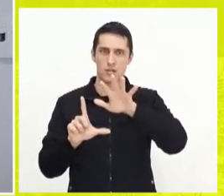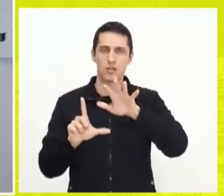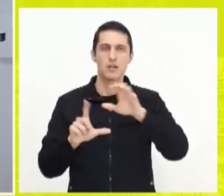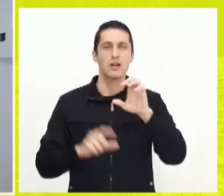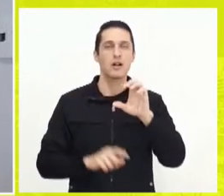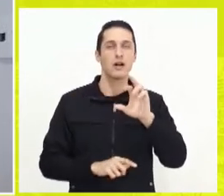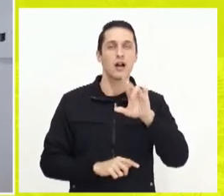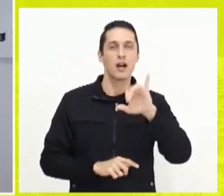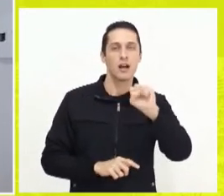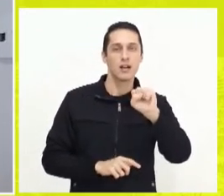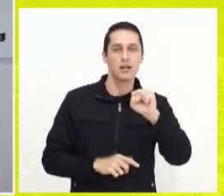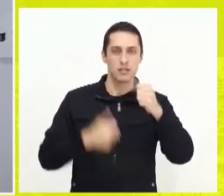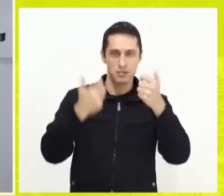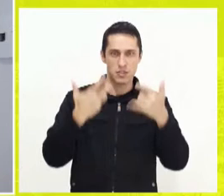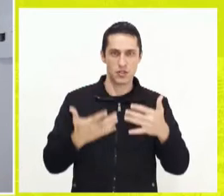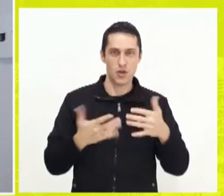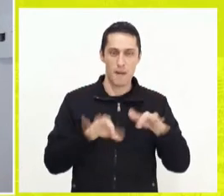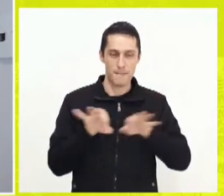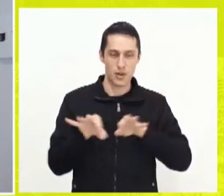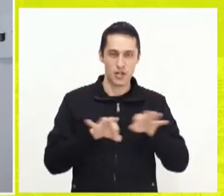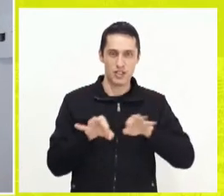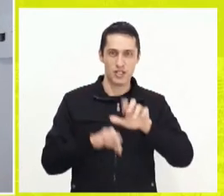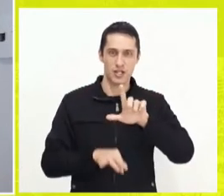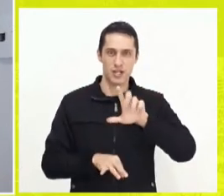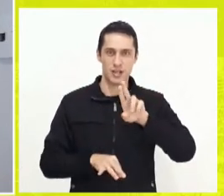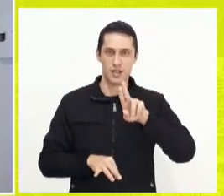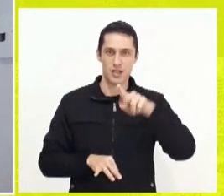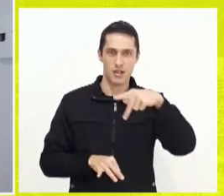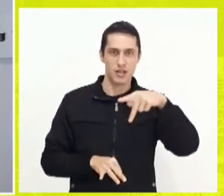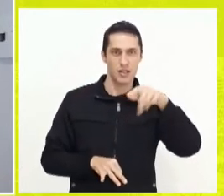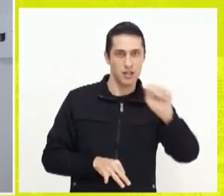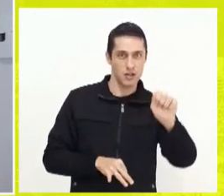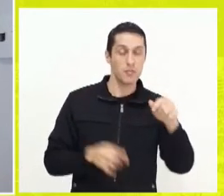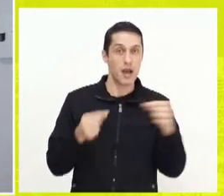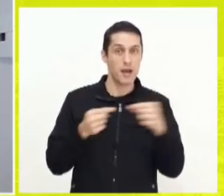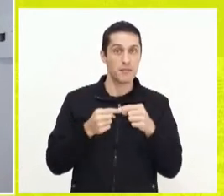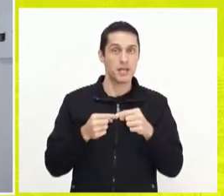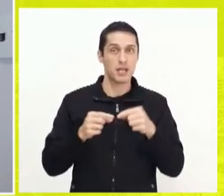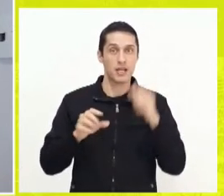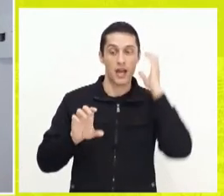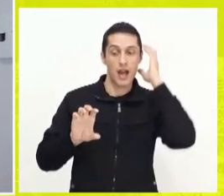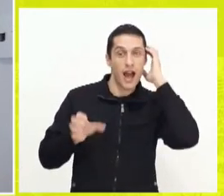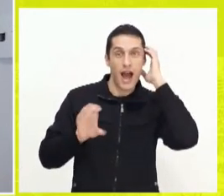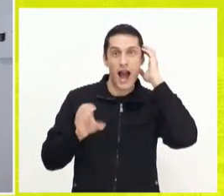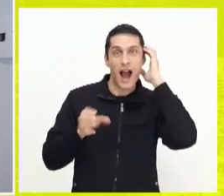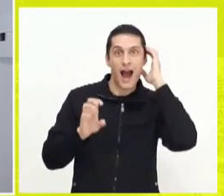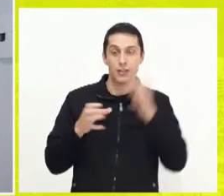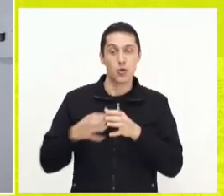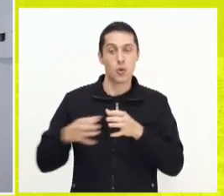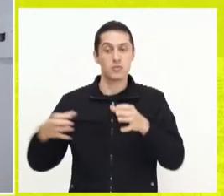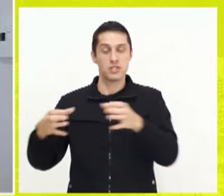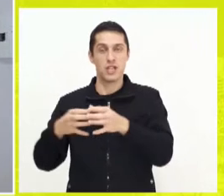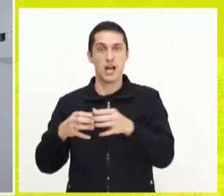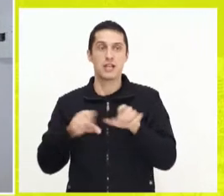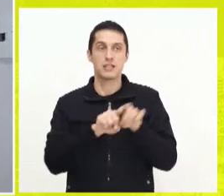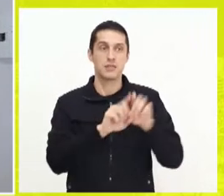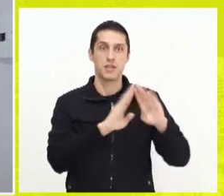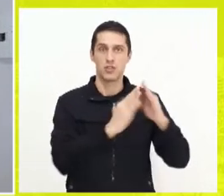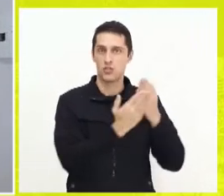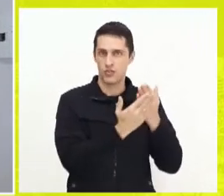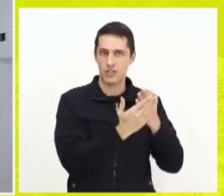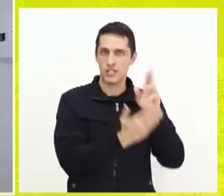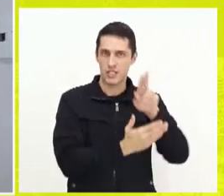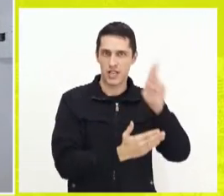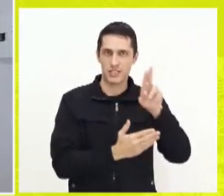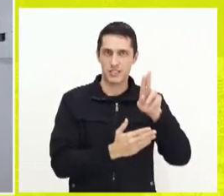chris commented on the lupus project with the radio community raiders and university raiders and laura